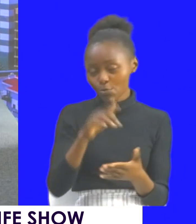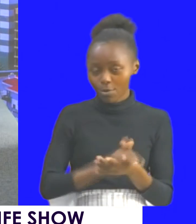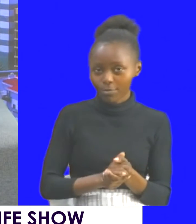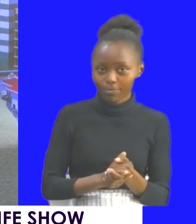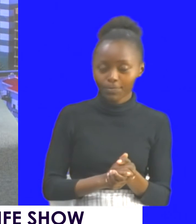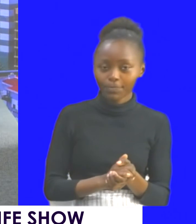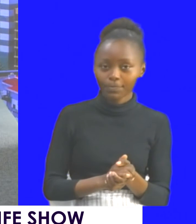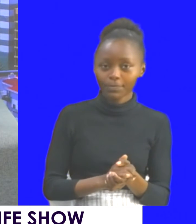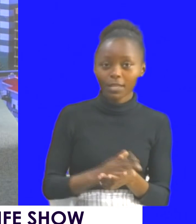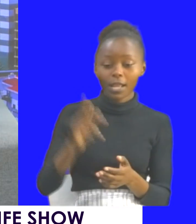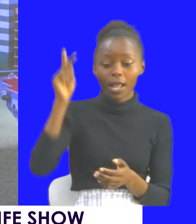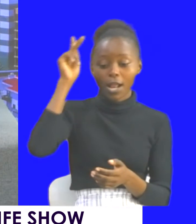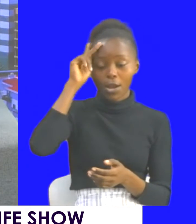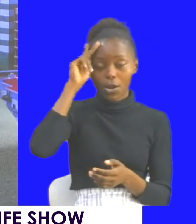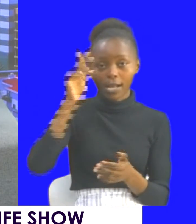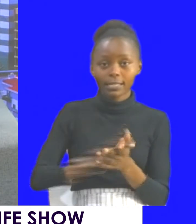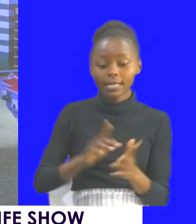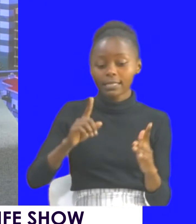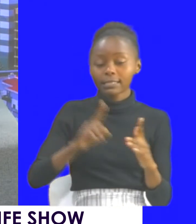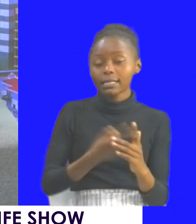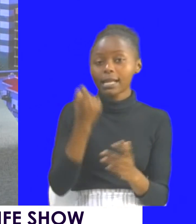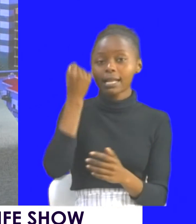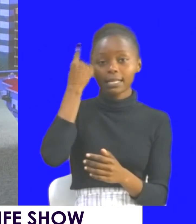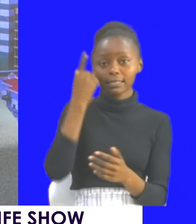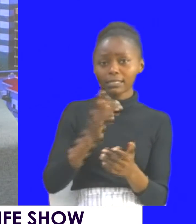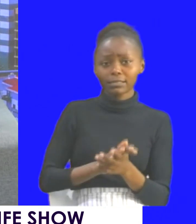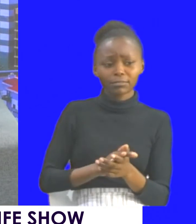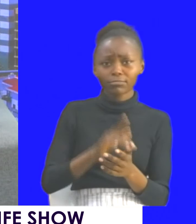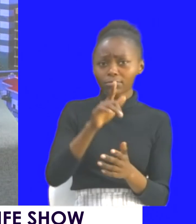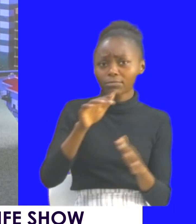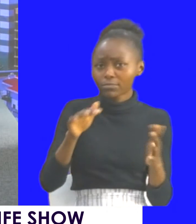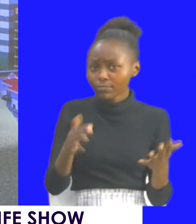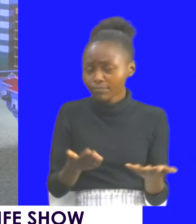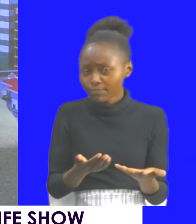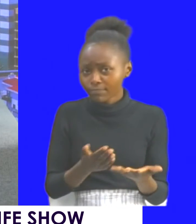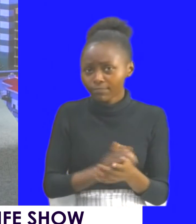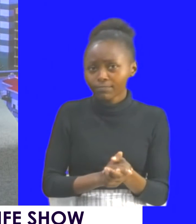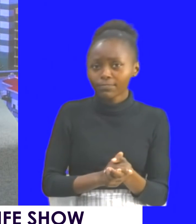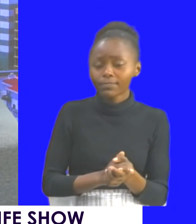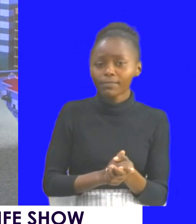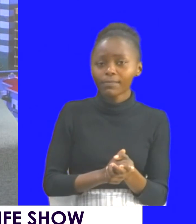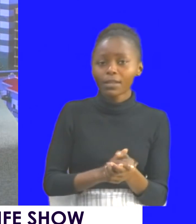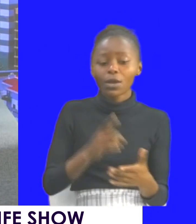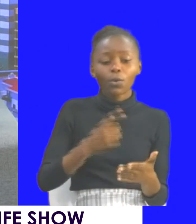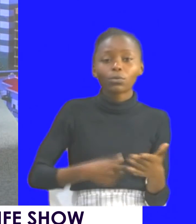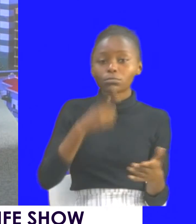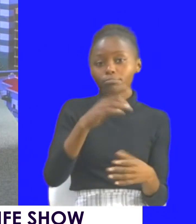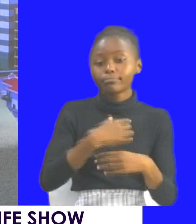Knowledge. Start understanding who you are, what you are fashioned to be, what you are made to